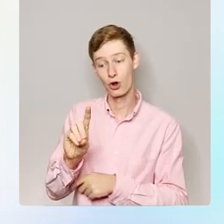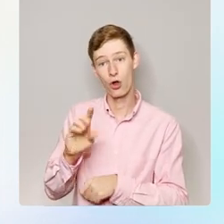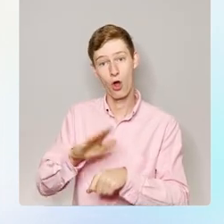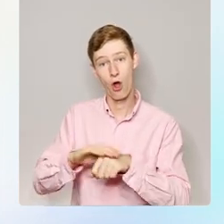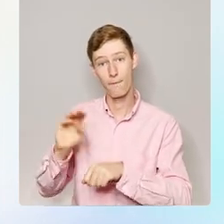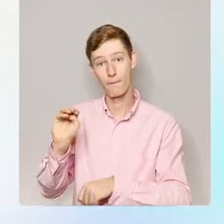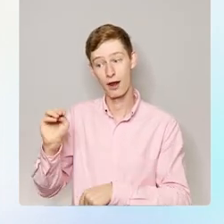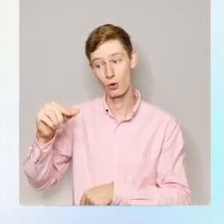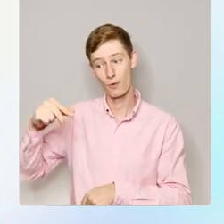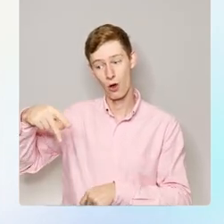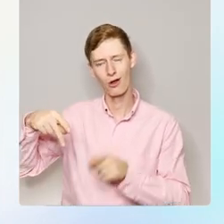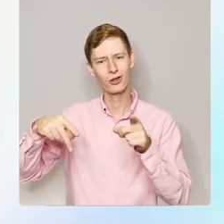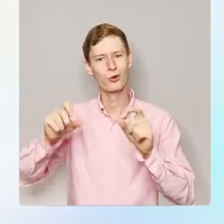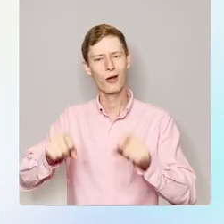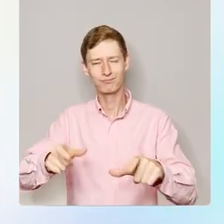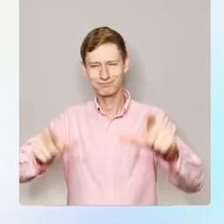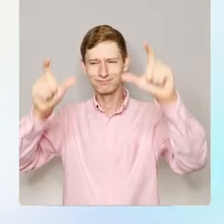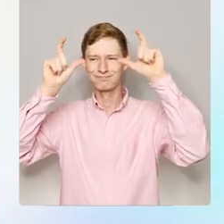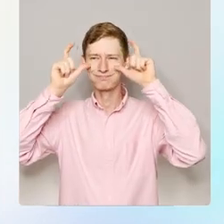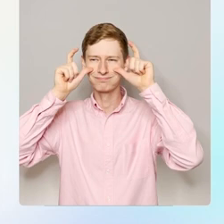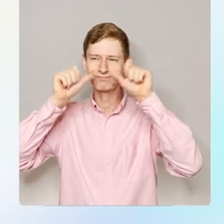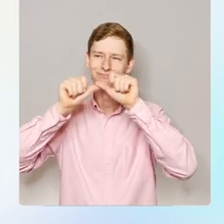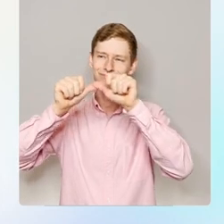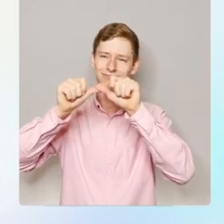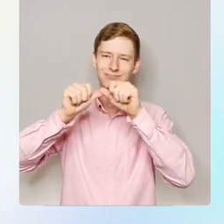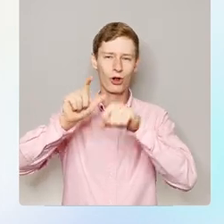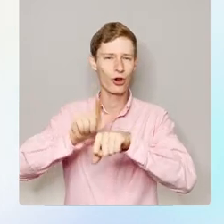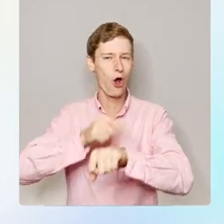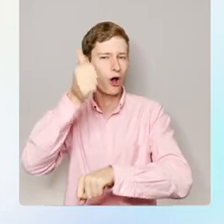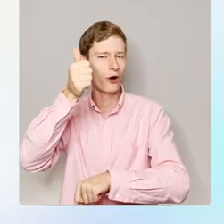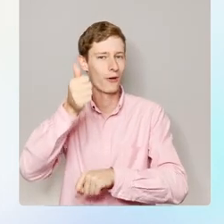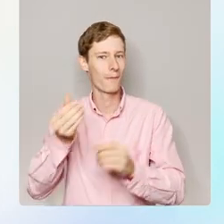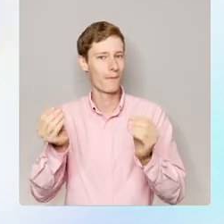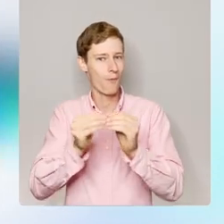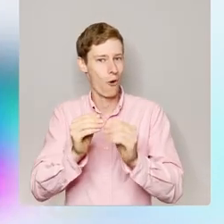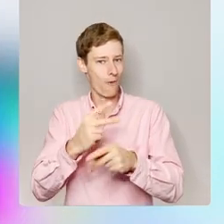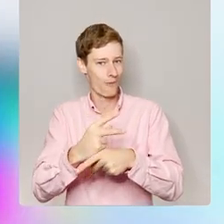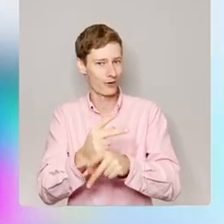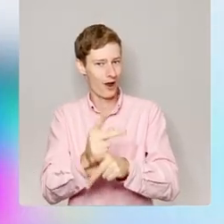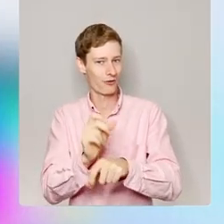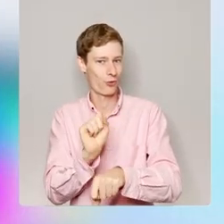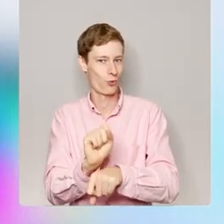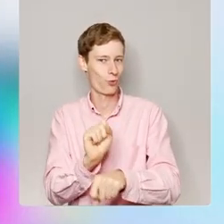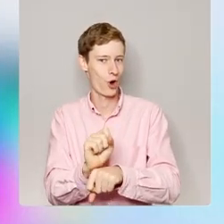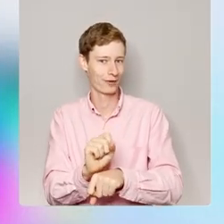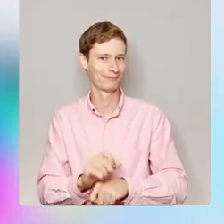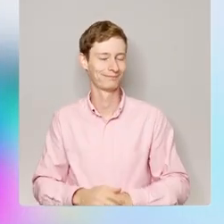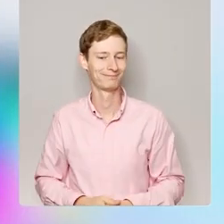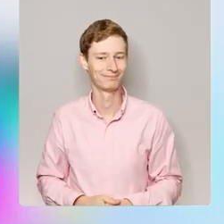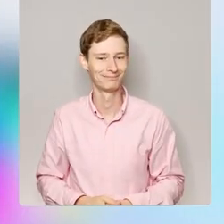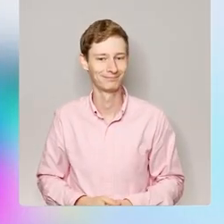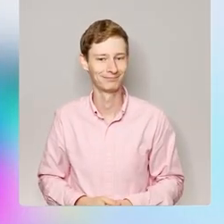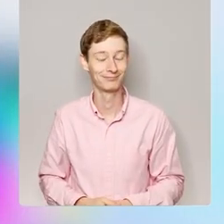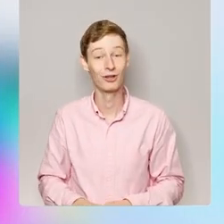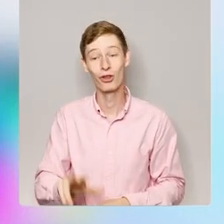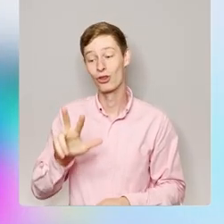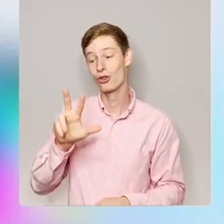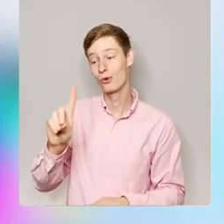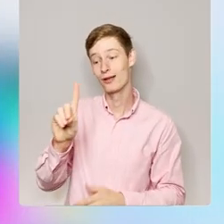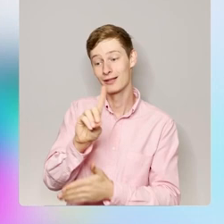stay in the headset longer for more productive work sessions. 3D design